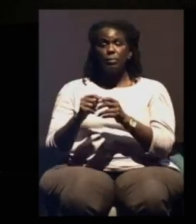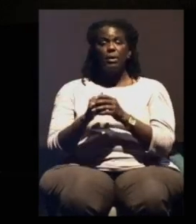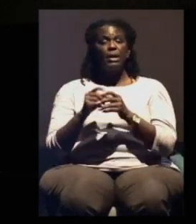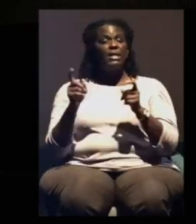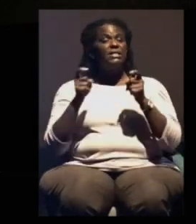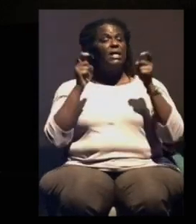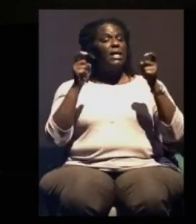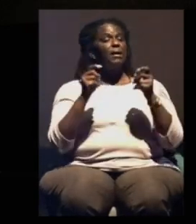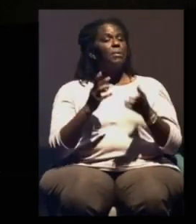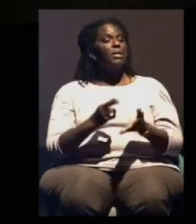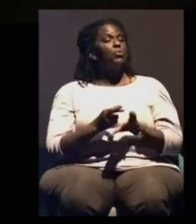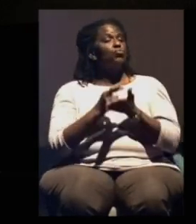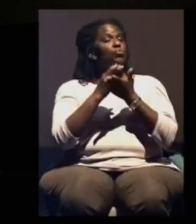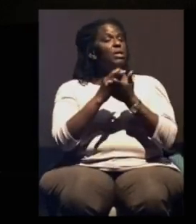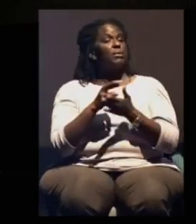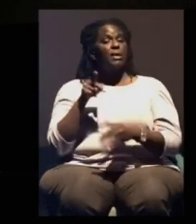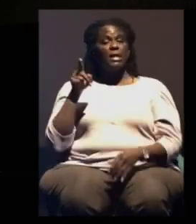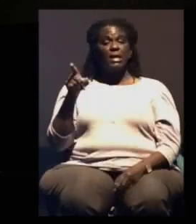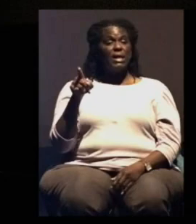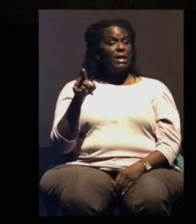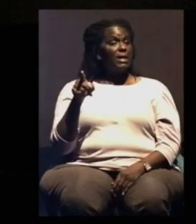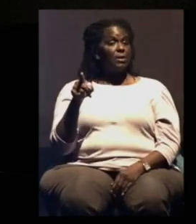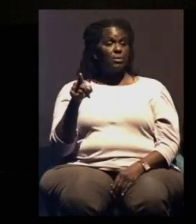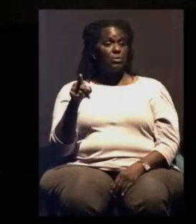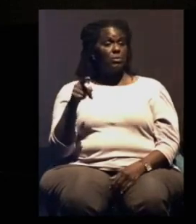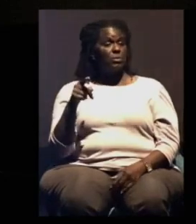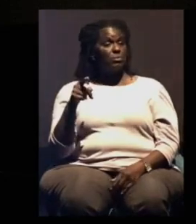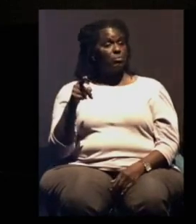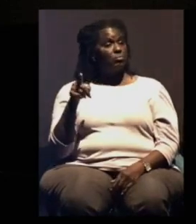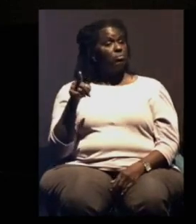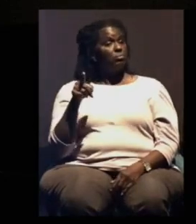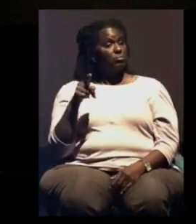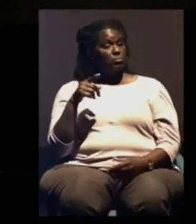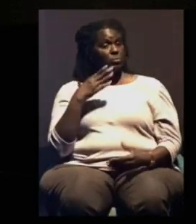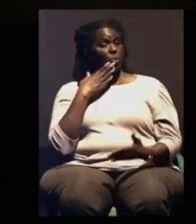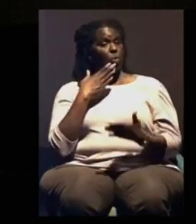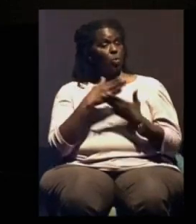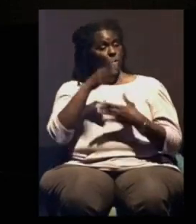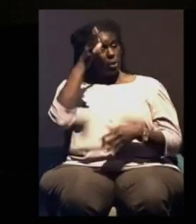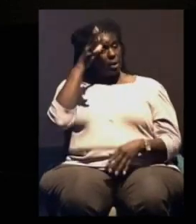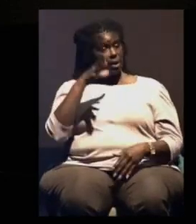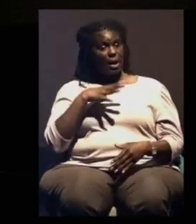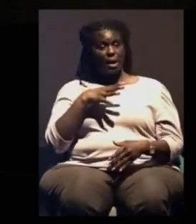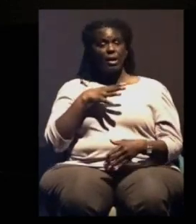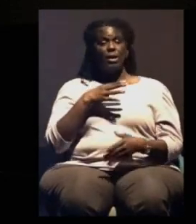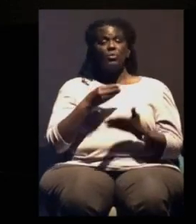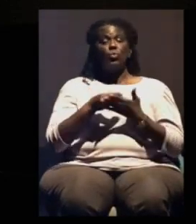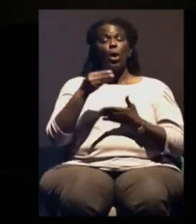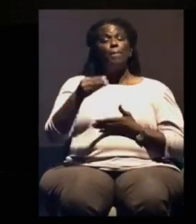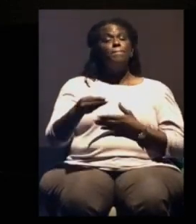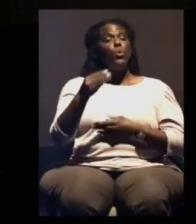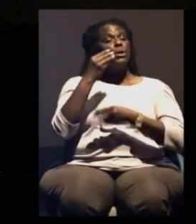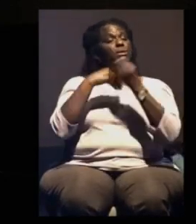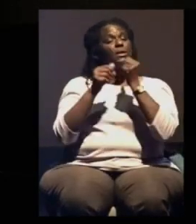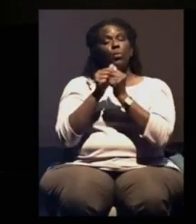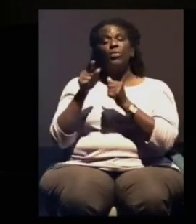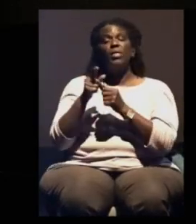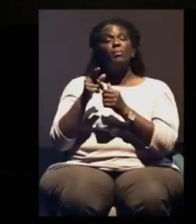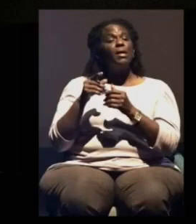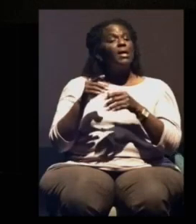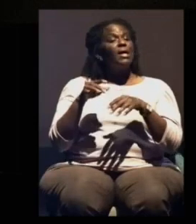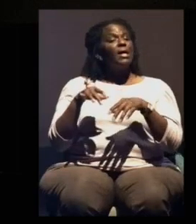Celebrity Rehab. But let me tell you, this guy's not a flake. This guy's a really solid guy. So I bought dinner with him. I spent 2 hours